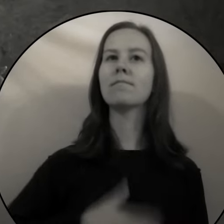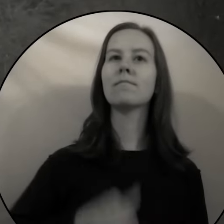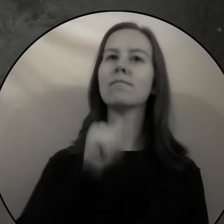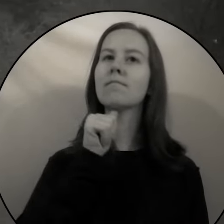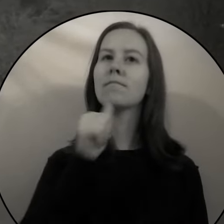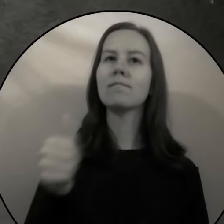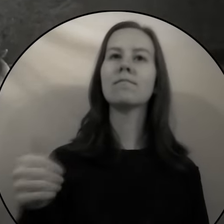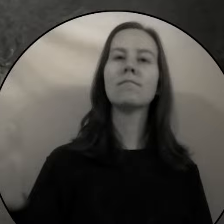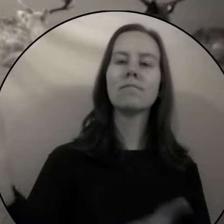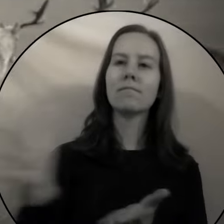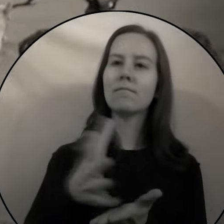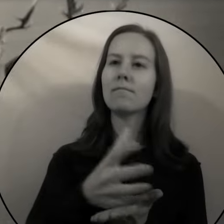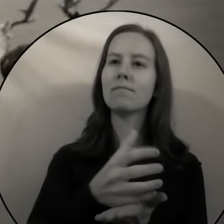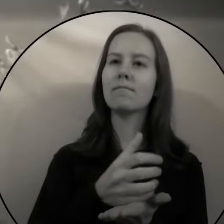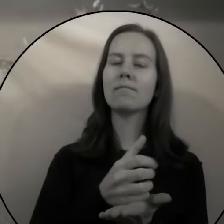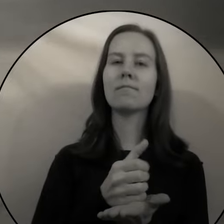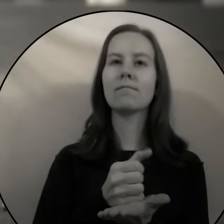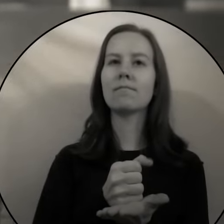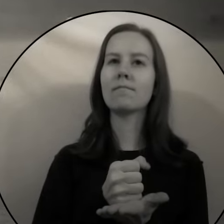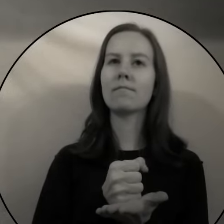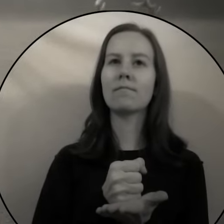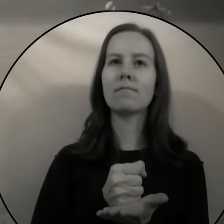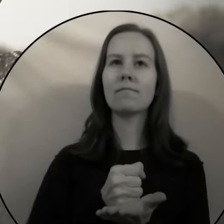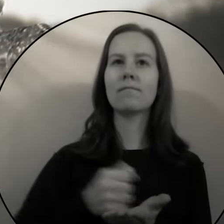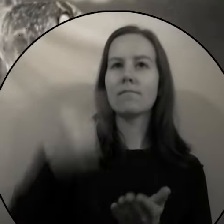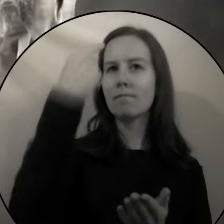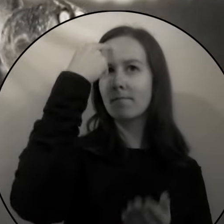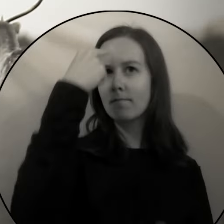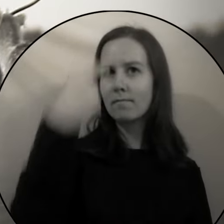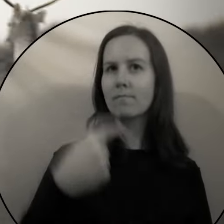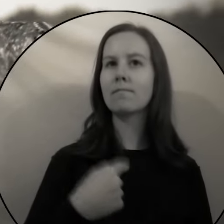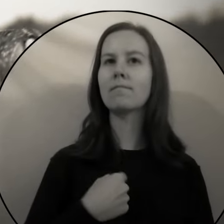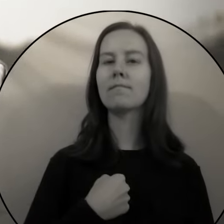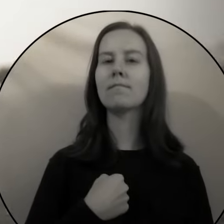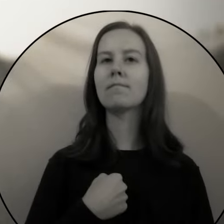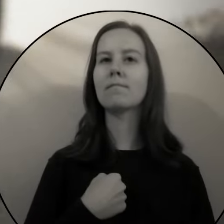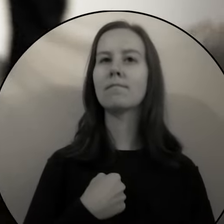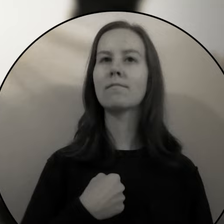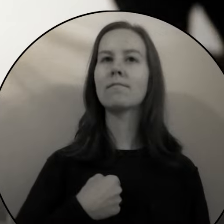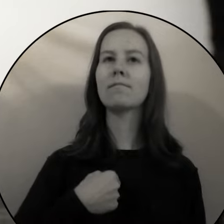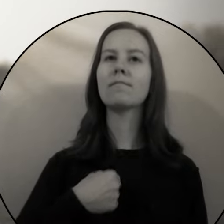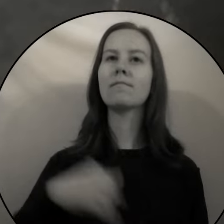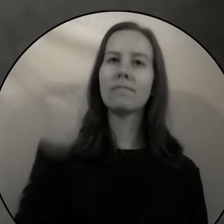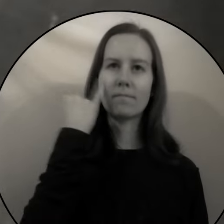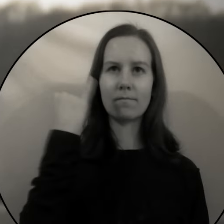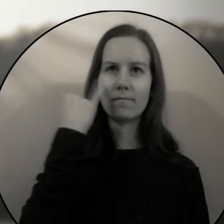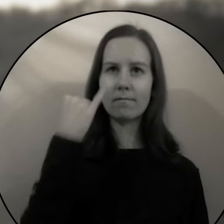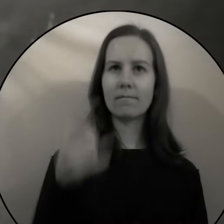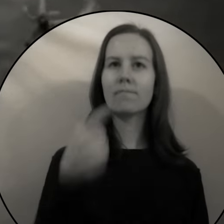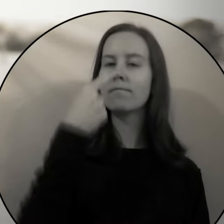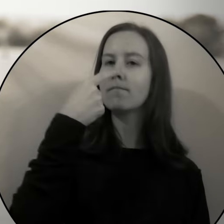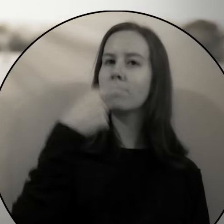Don't Go saving us for me